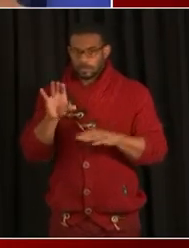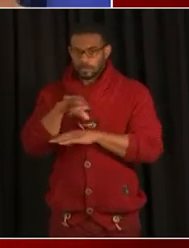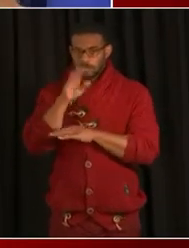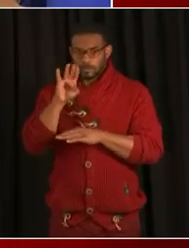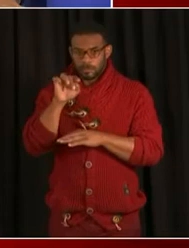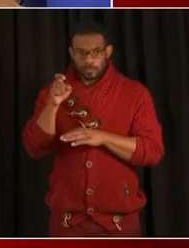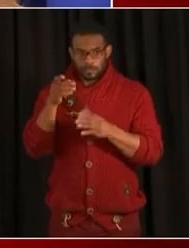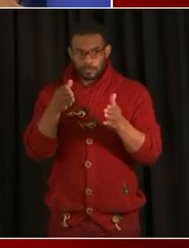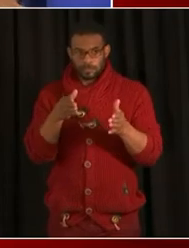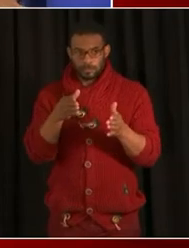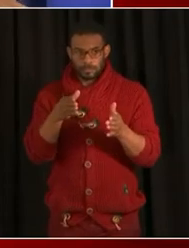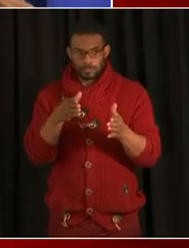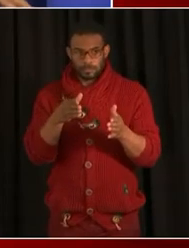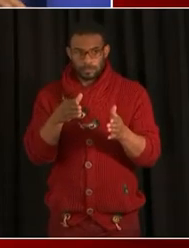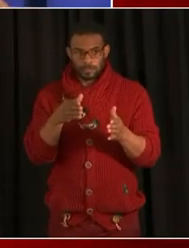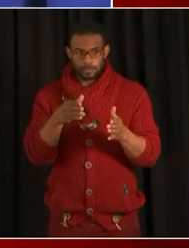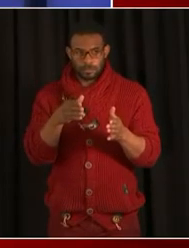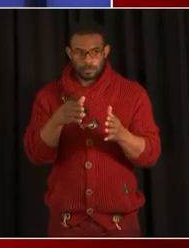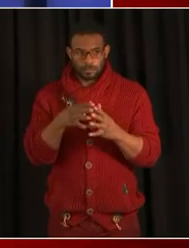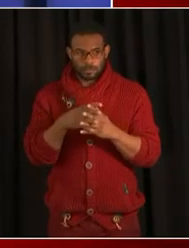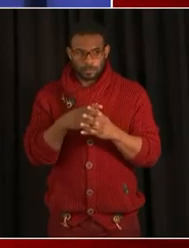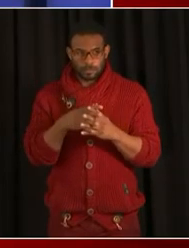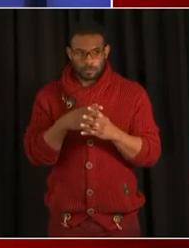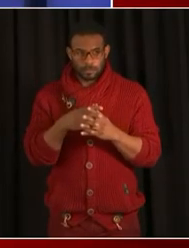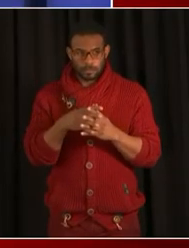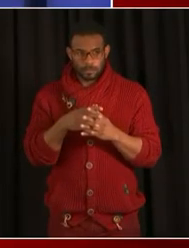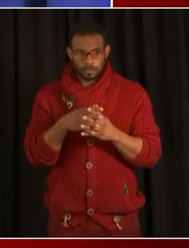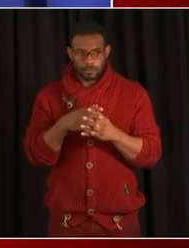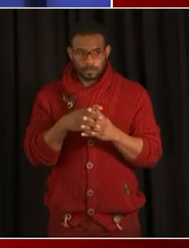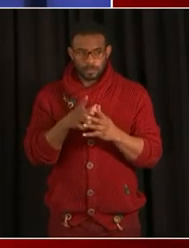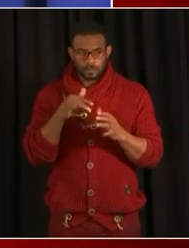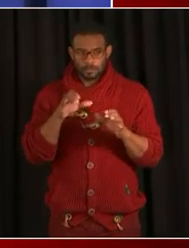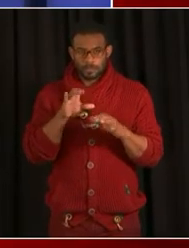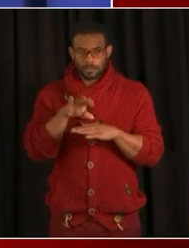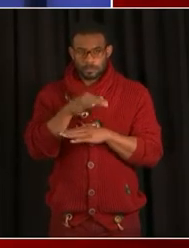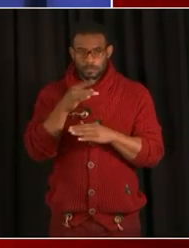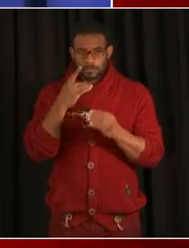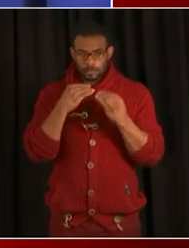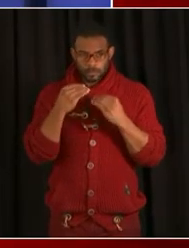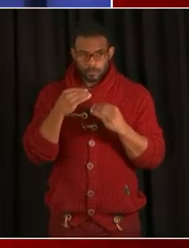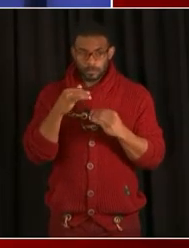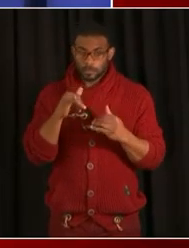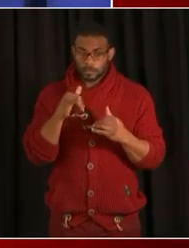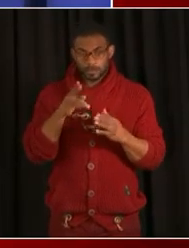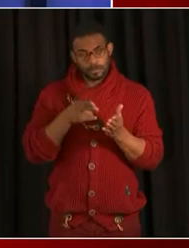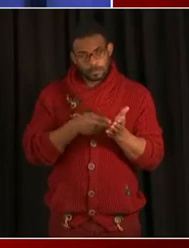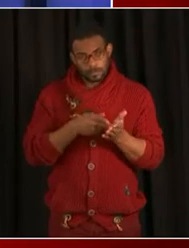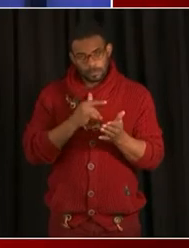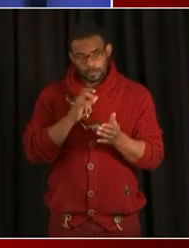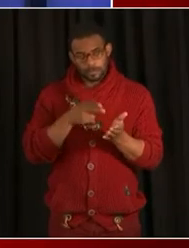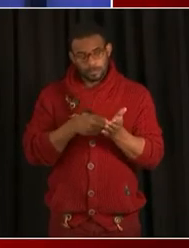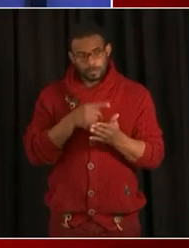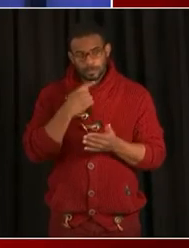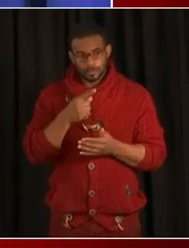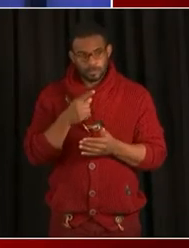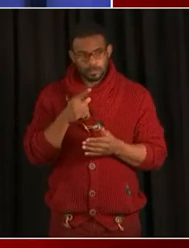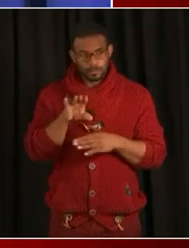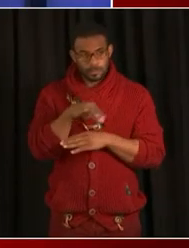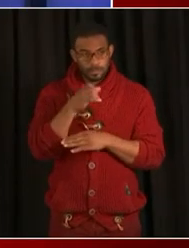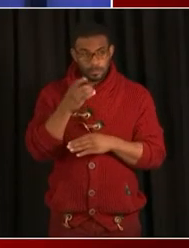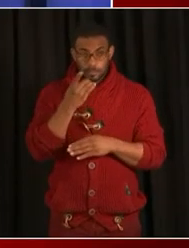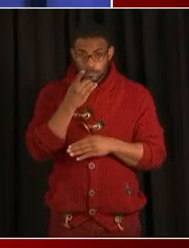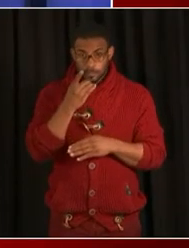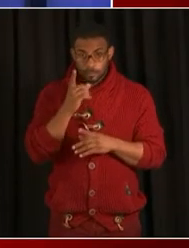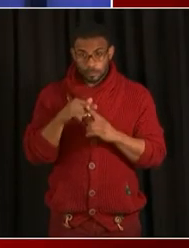a Christmas box. So we're doing Christmas dinner. Now, honestly, I can honestly say that